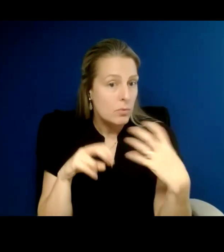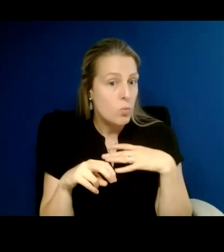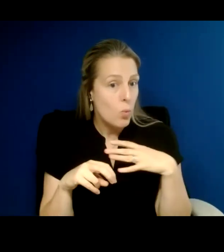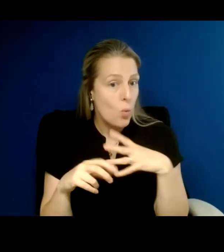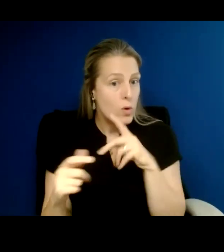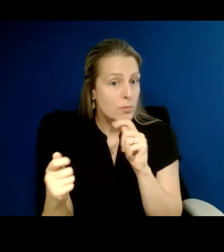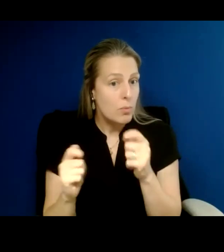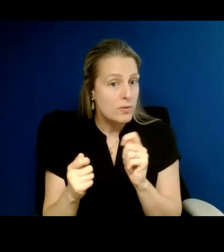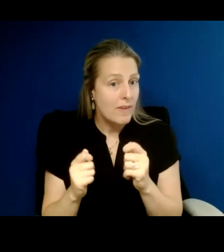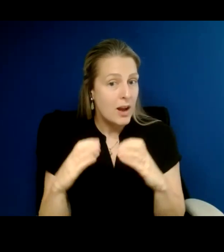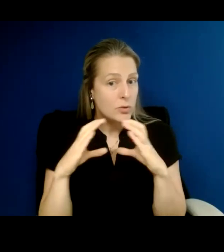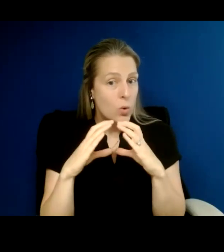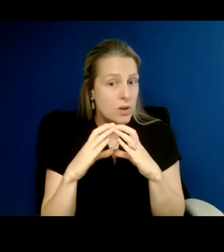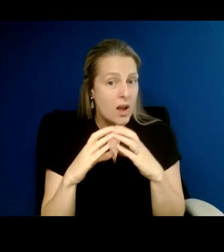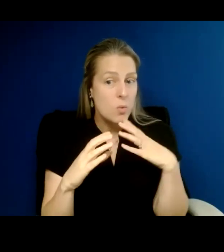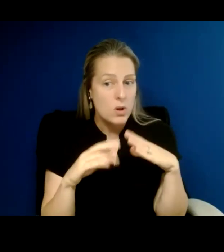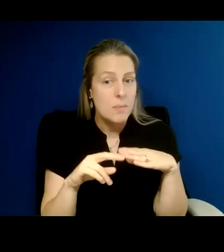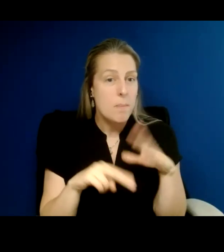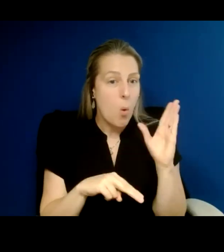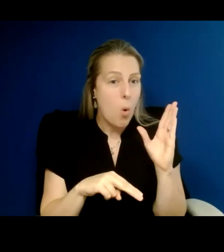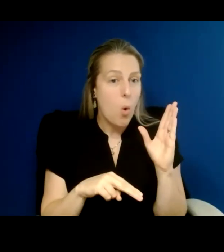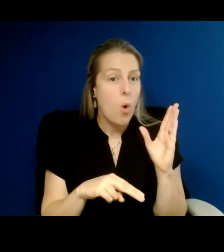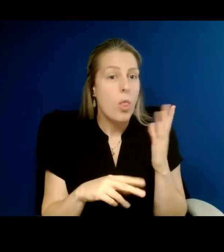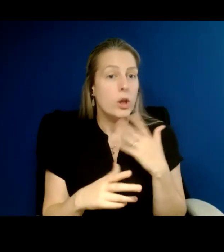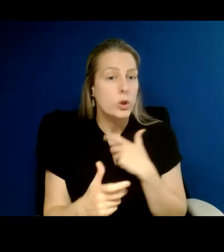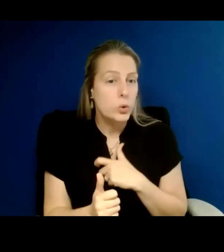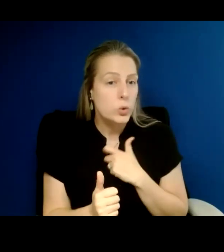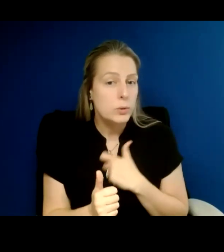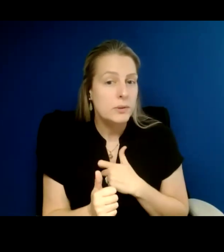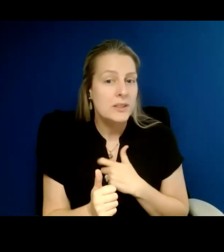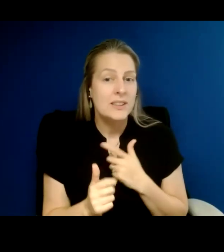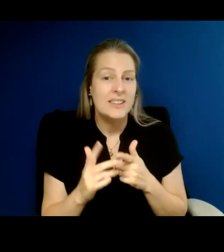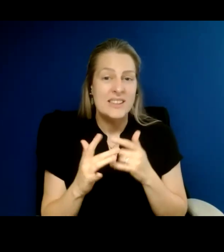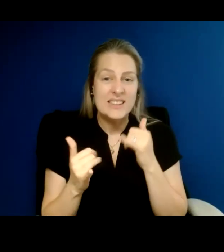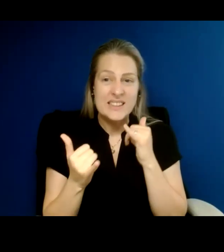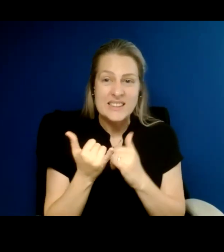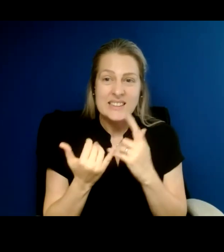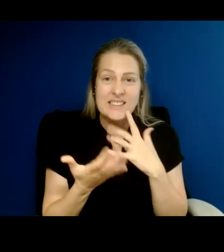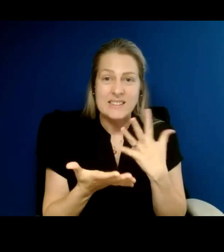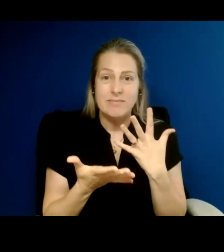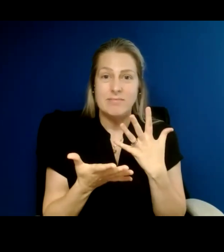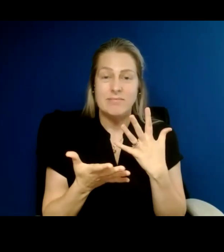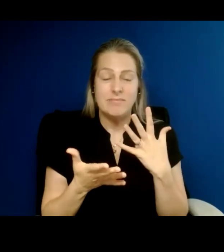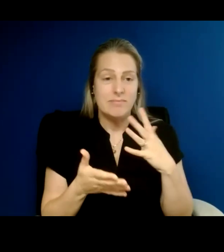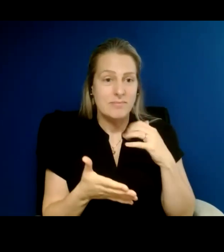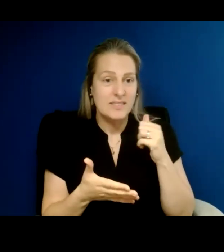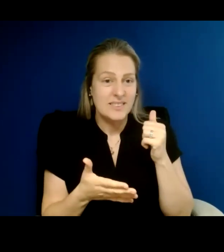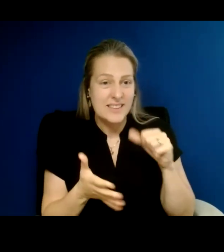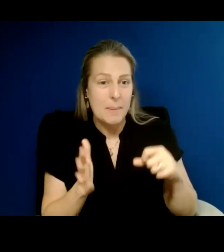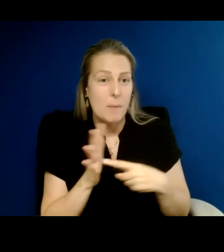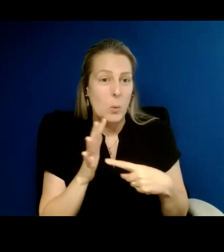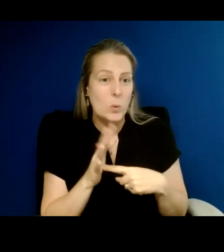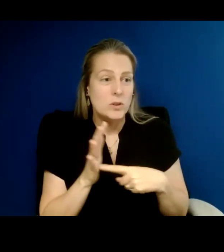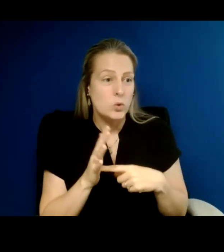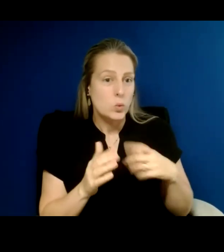make it more than human? This goes back to this question of is it anthropocentric? So I'm hoping that we will lean into this in the